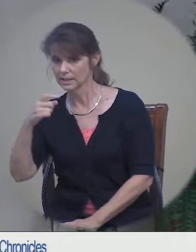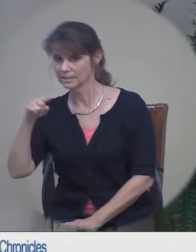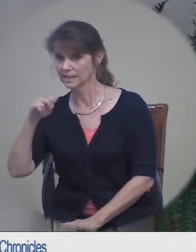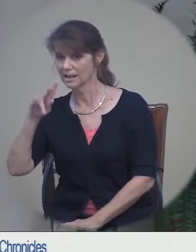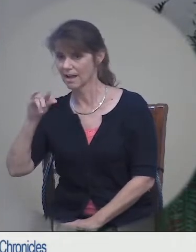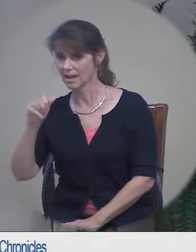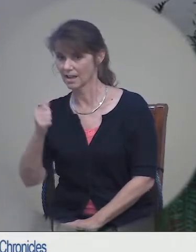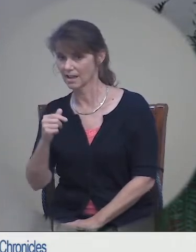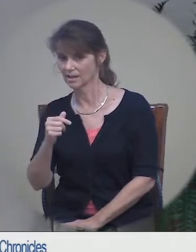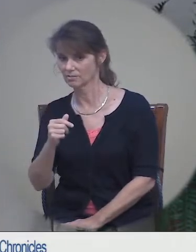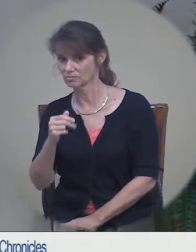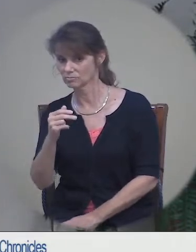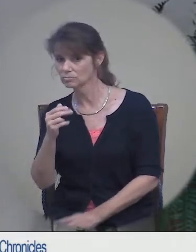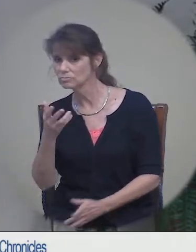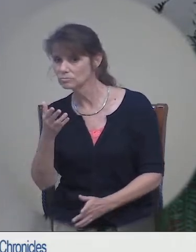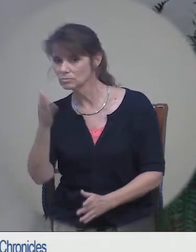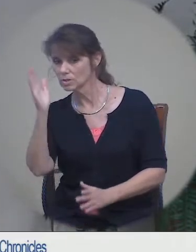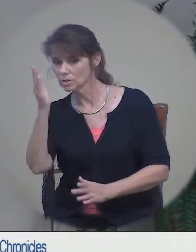there down in verse 11?